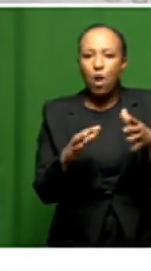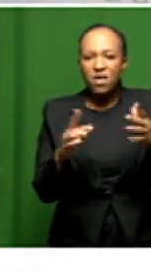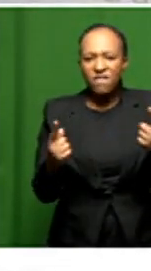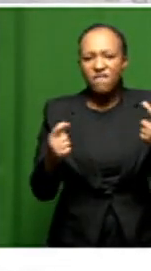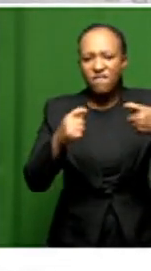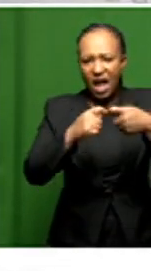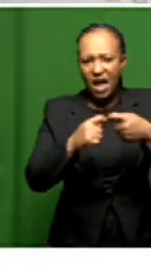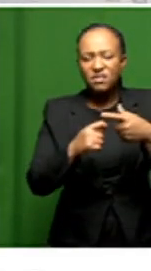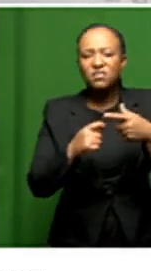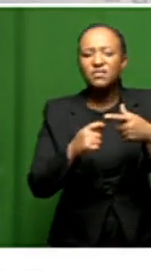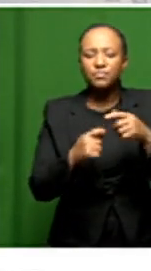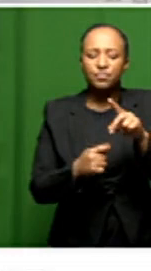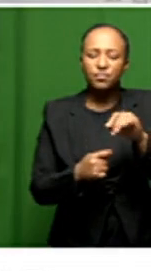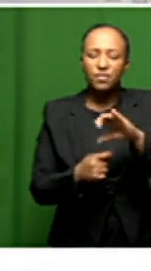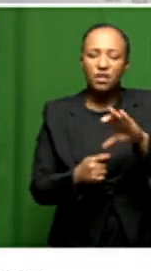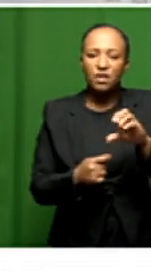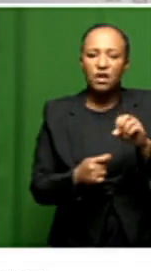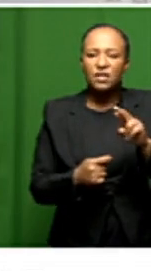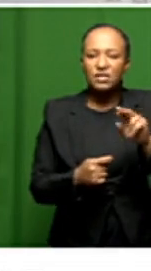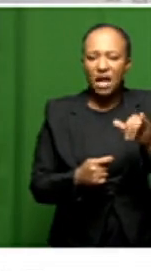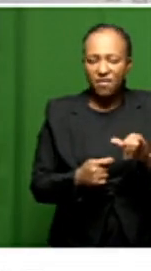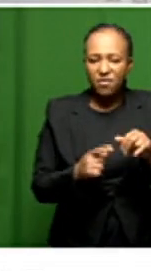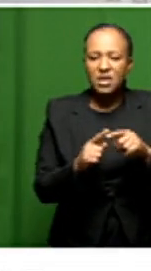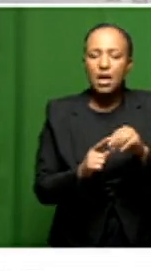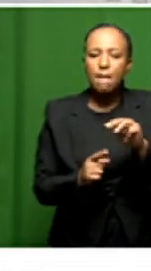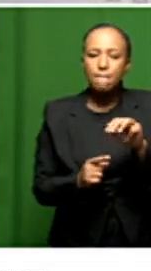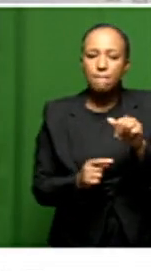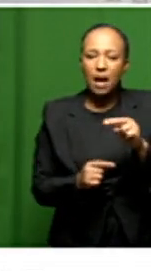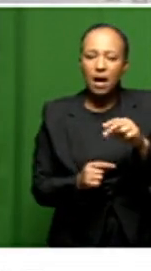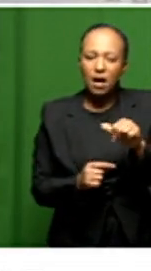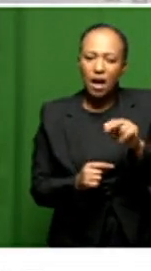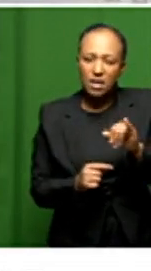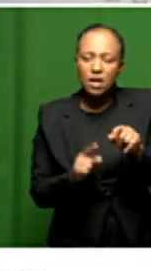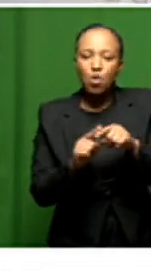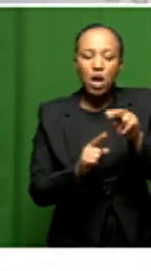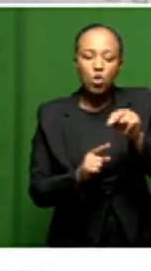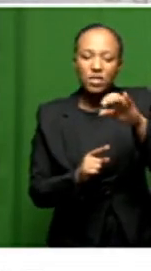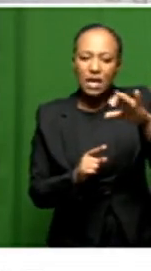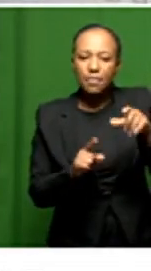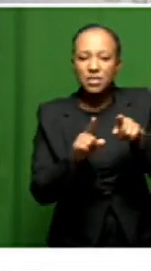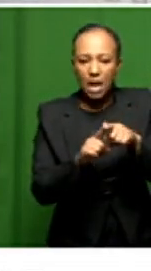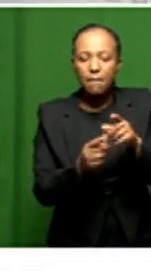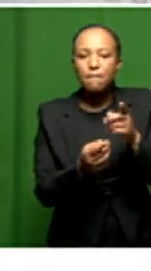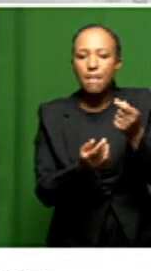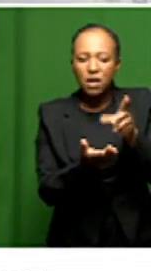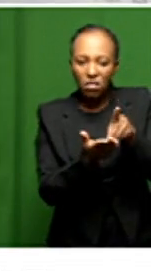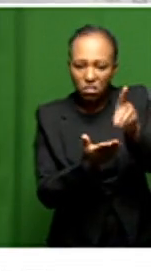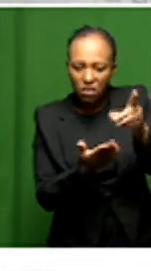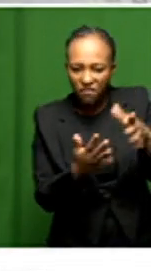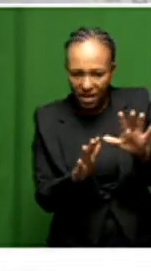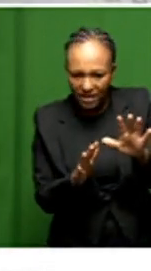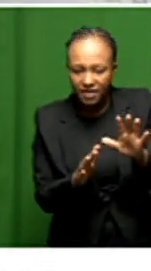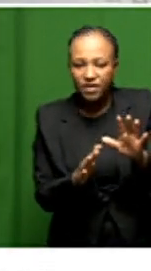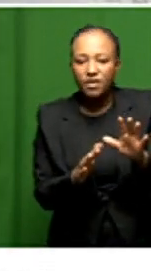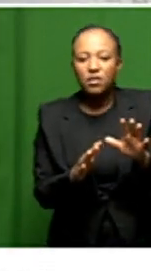as Pottersell Manganese Education Trust, which is based up in the Northern Cape. They've also put some money in. And